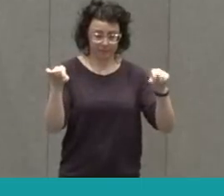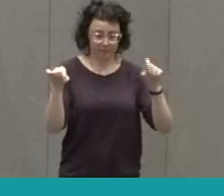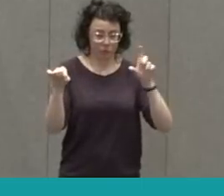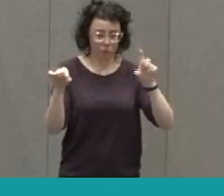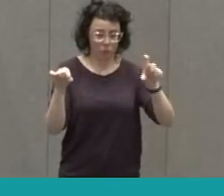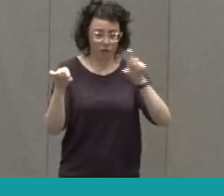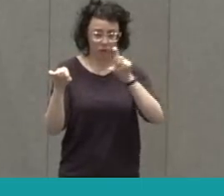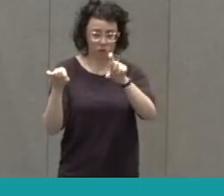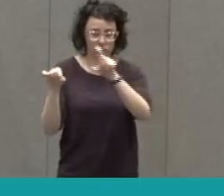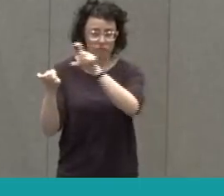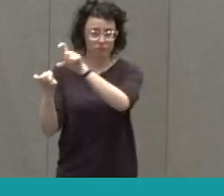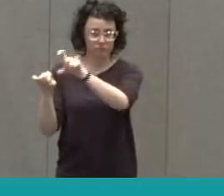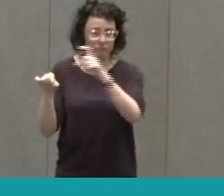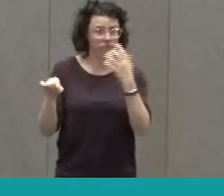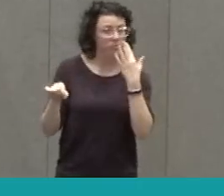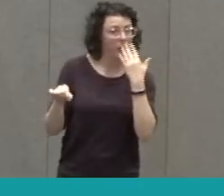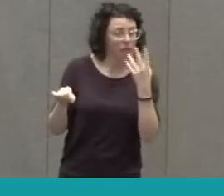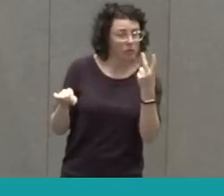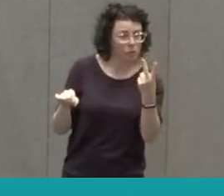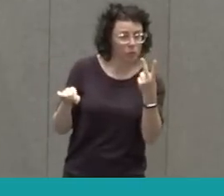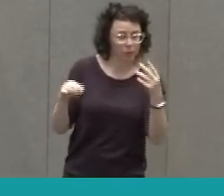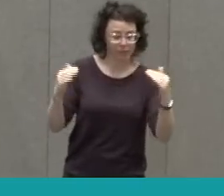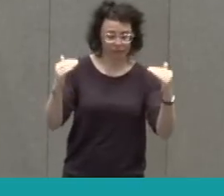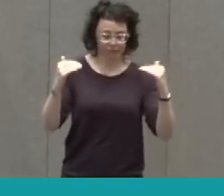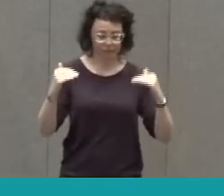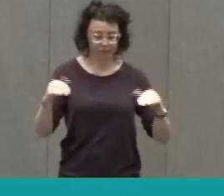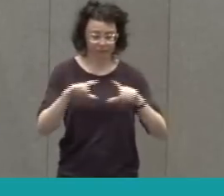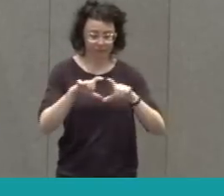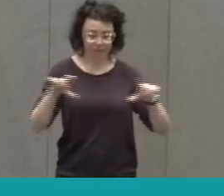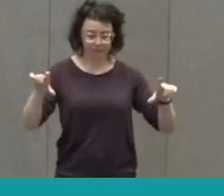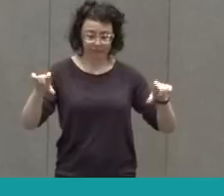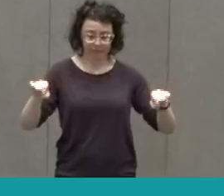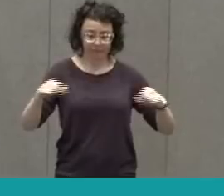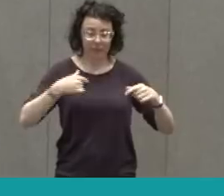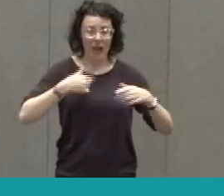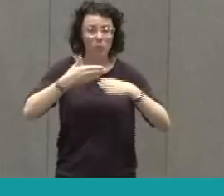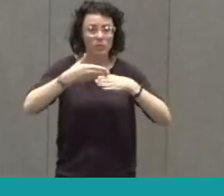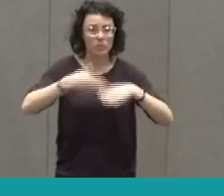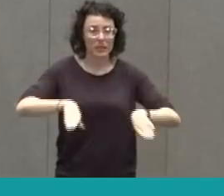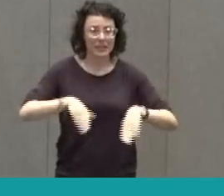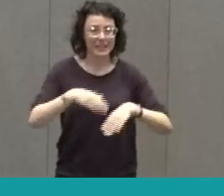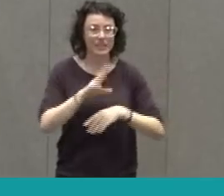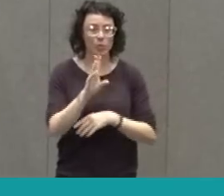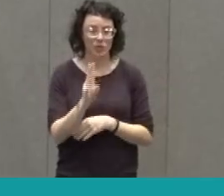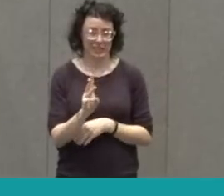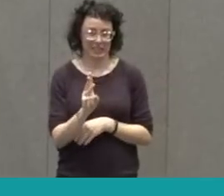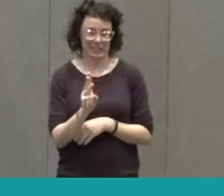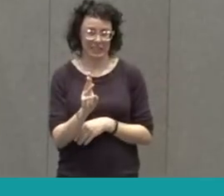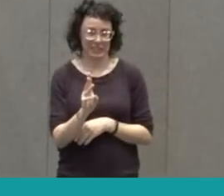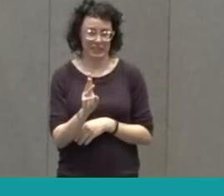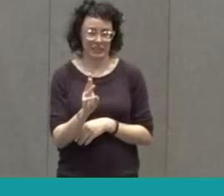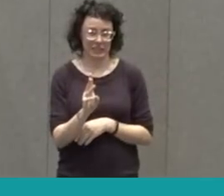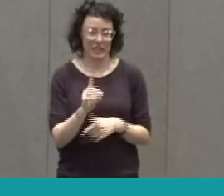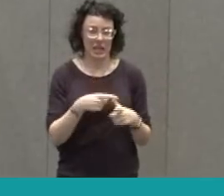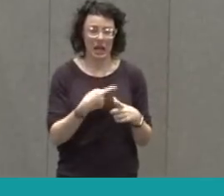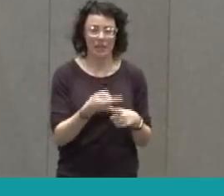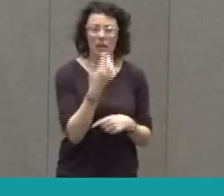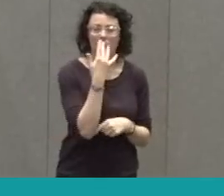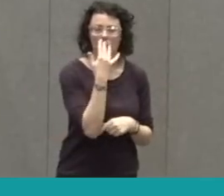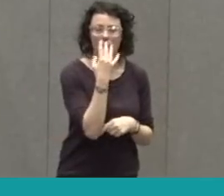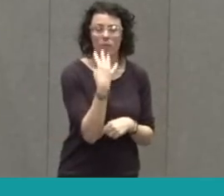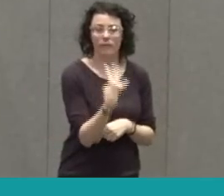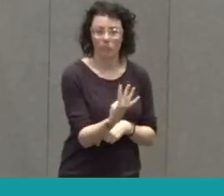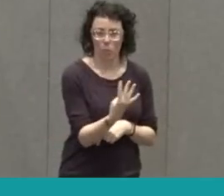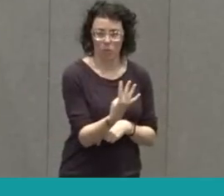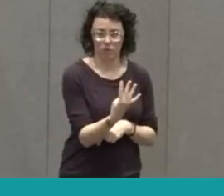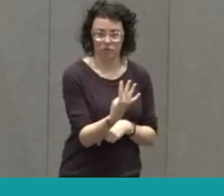thirds, to get my 6th. 1, 2, 3, 4, 5, 6. And then I would color in 4 of them. 1,